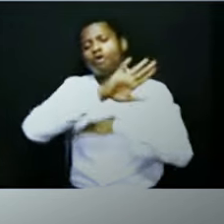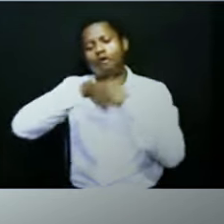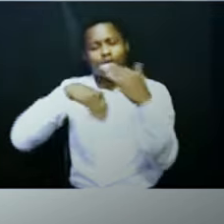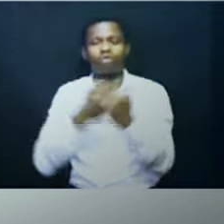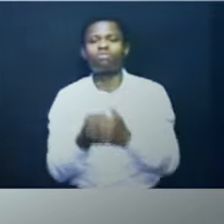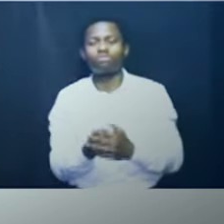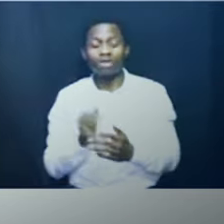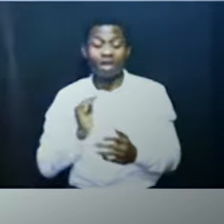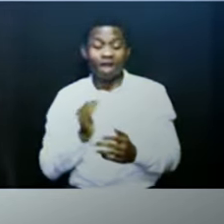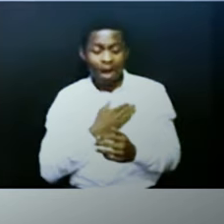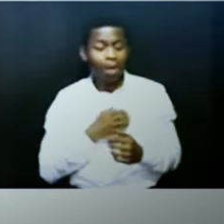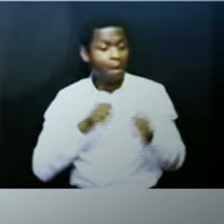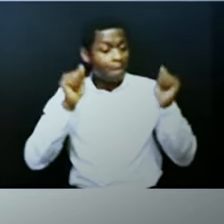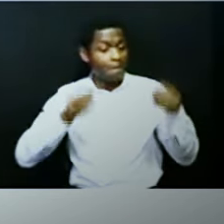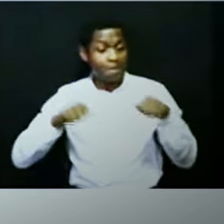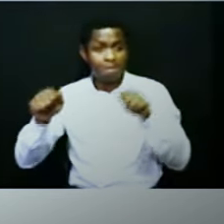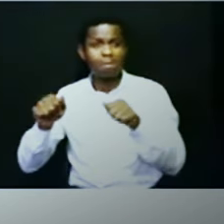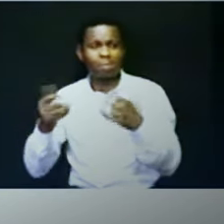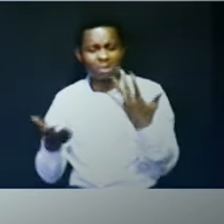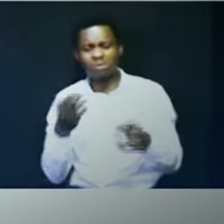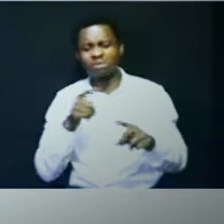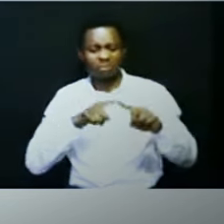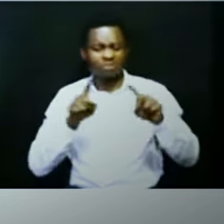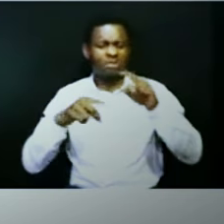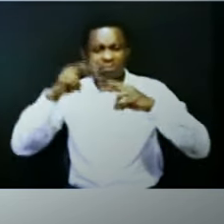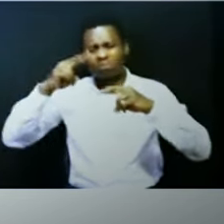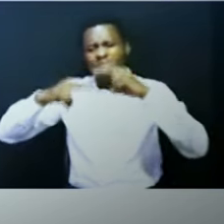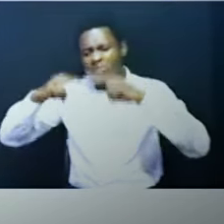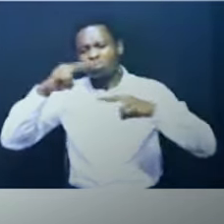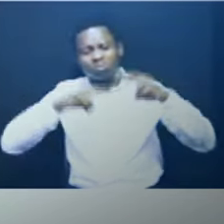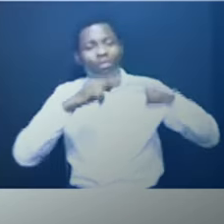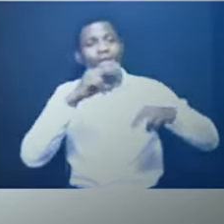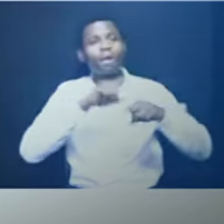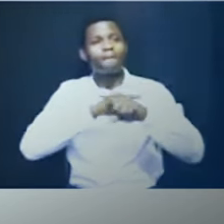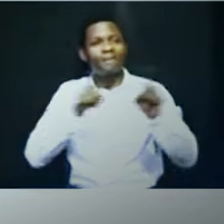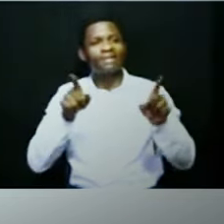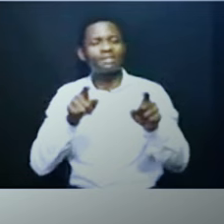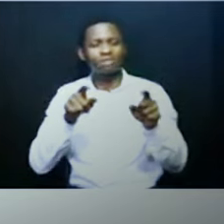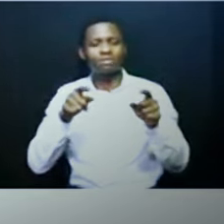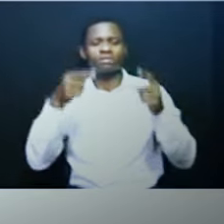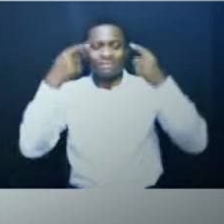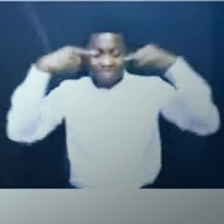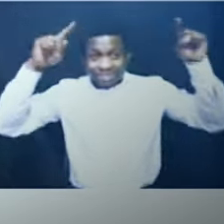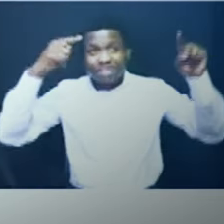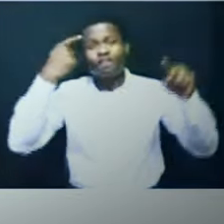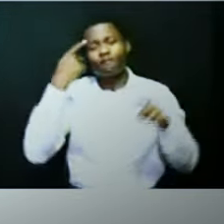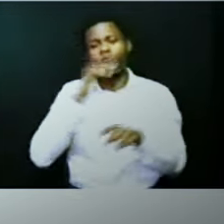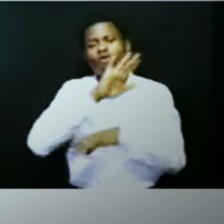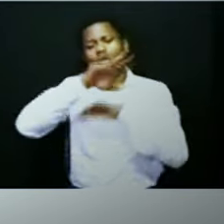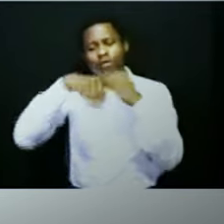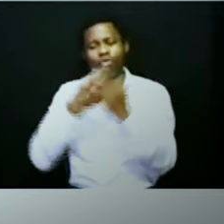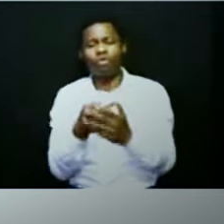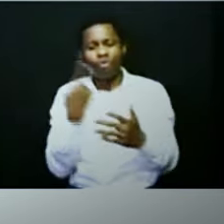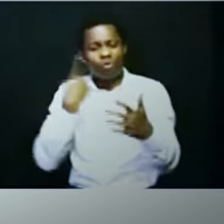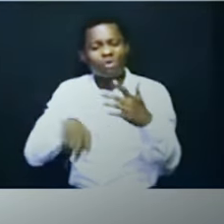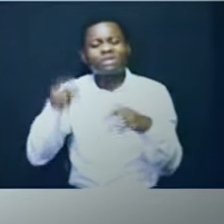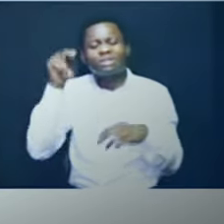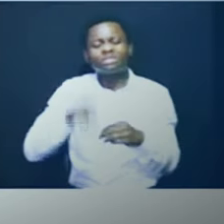Our abilities may differ. But success is for all. What we need to